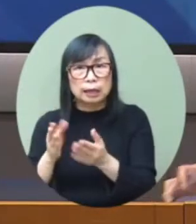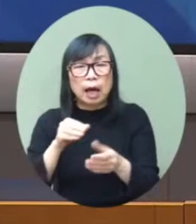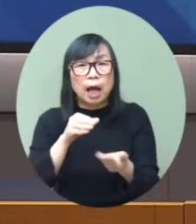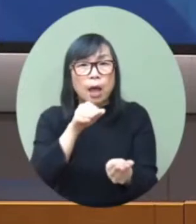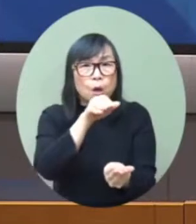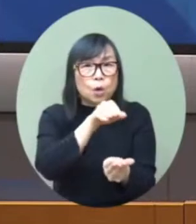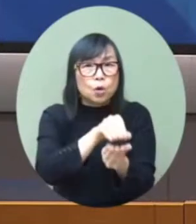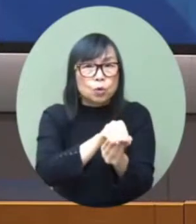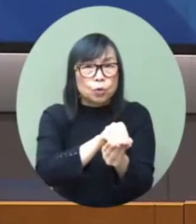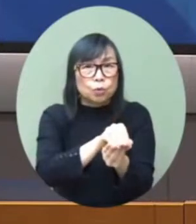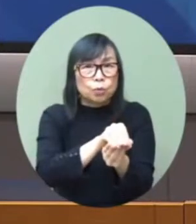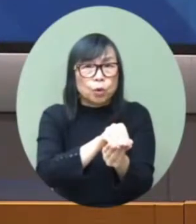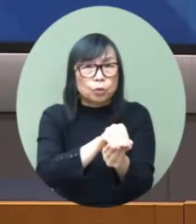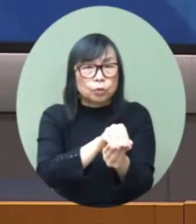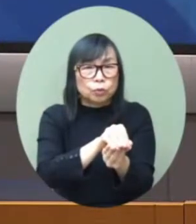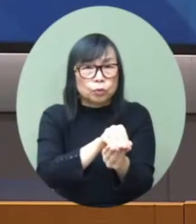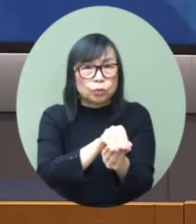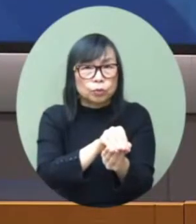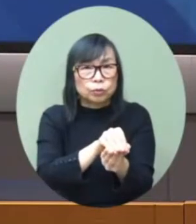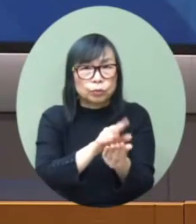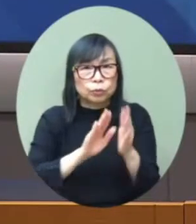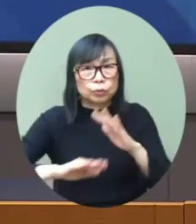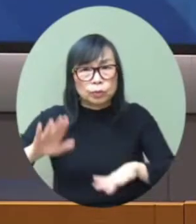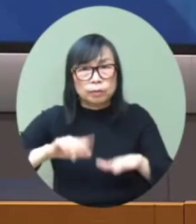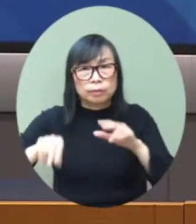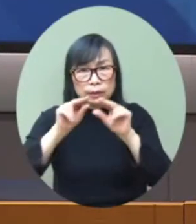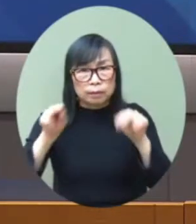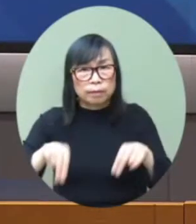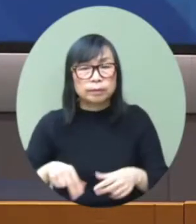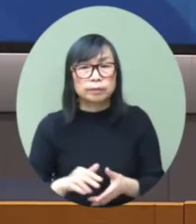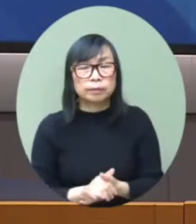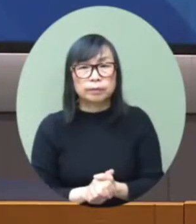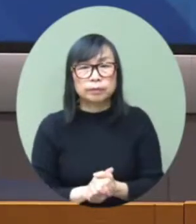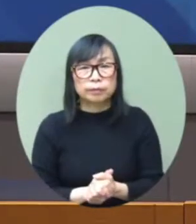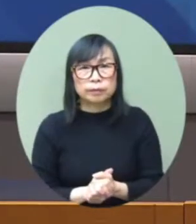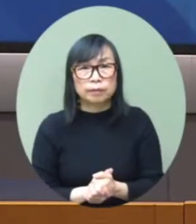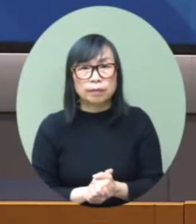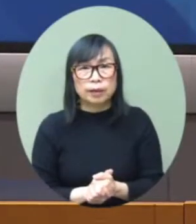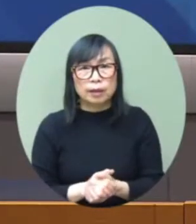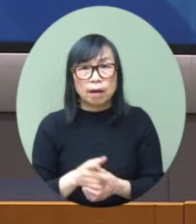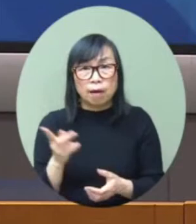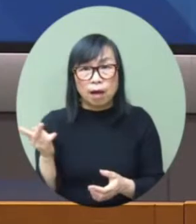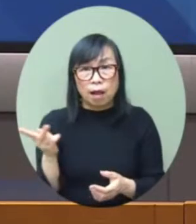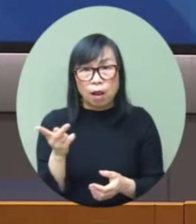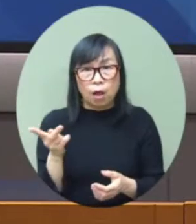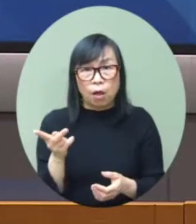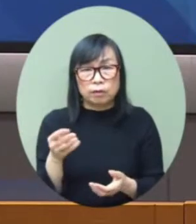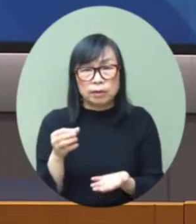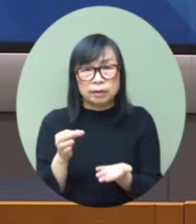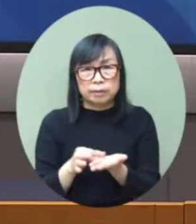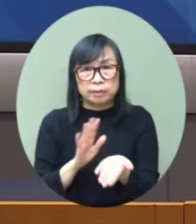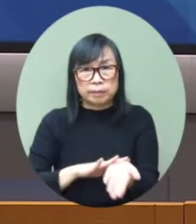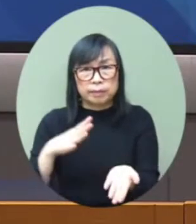suit. Well, another issue I'd like to talk about is coffins.